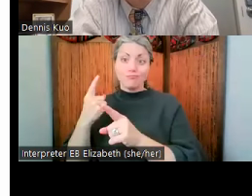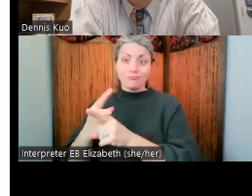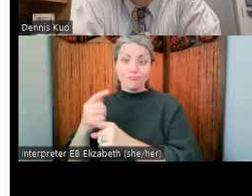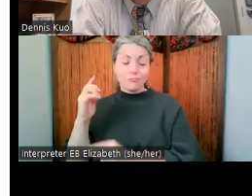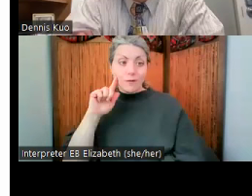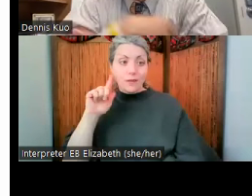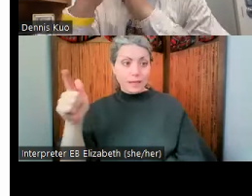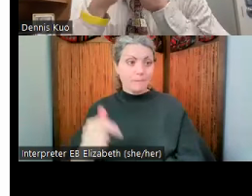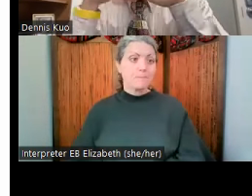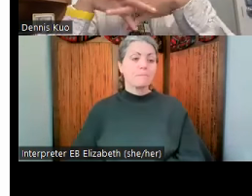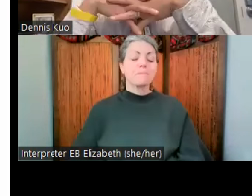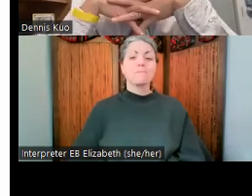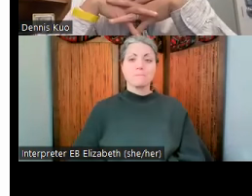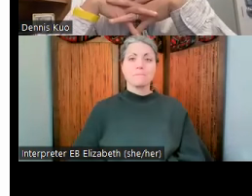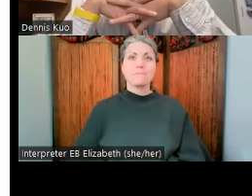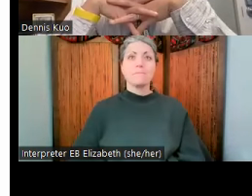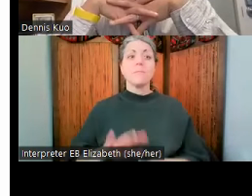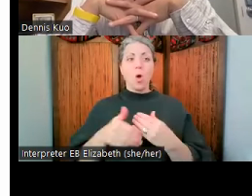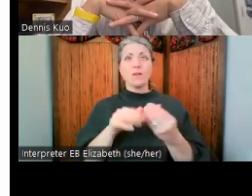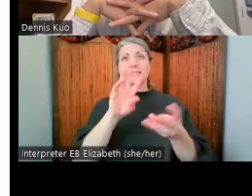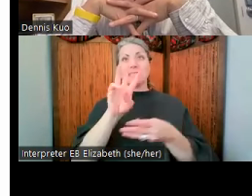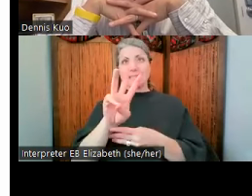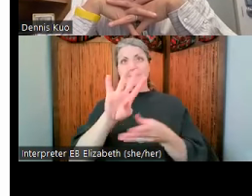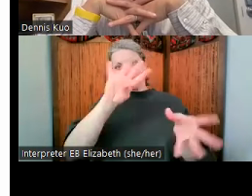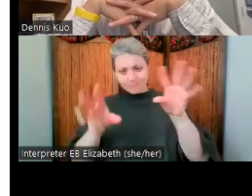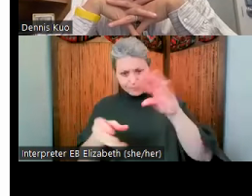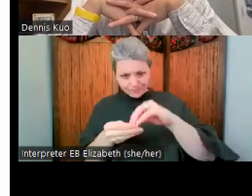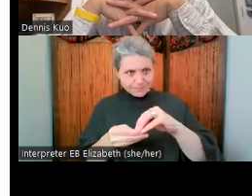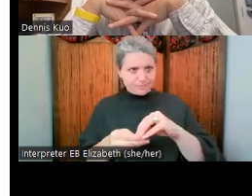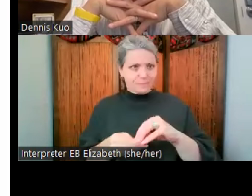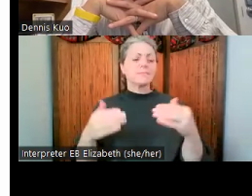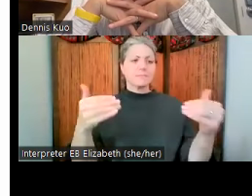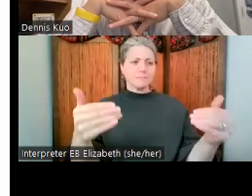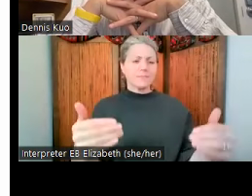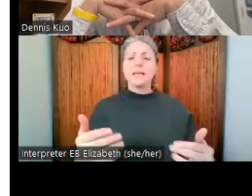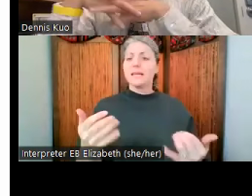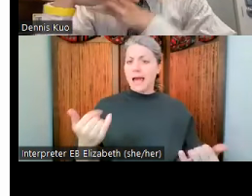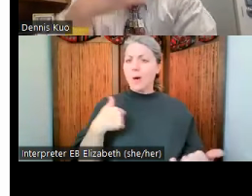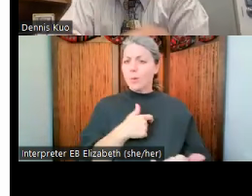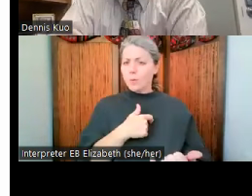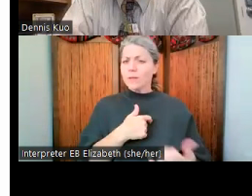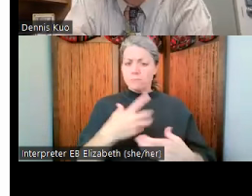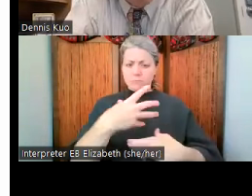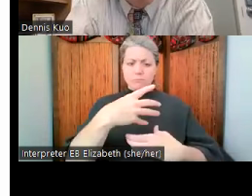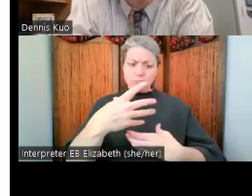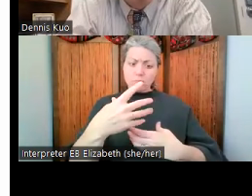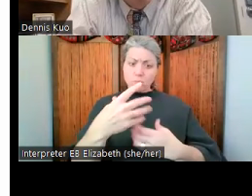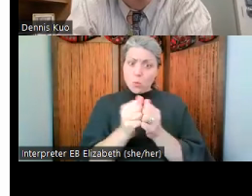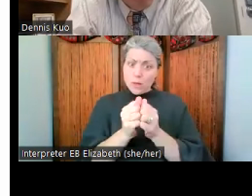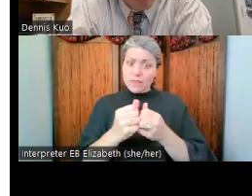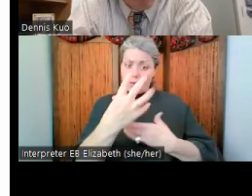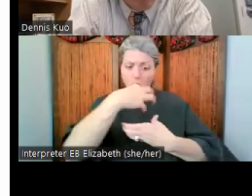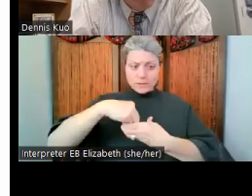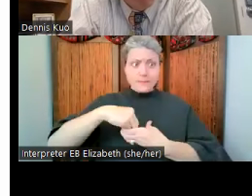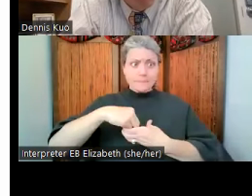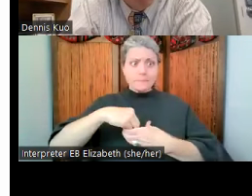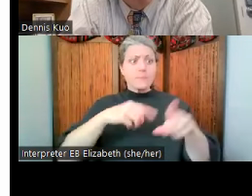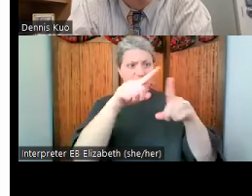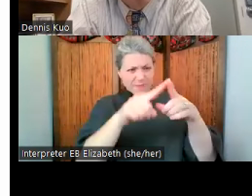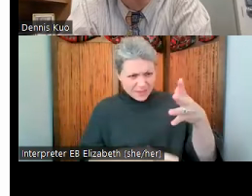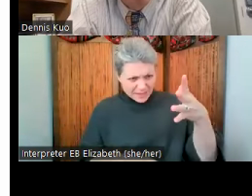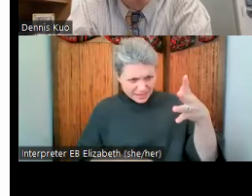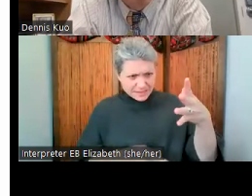And when we examine autism, these are components of a system of services that support health,